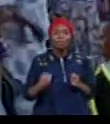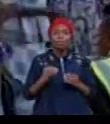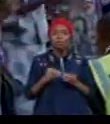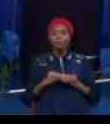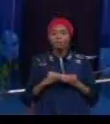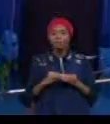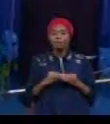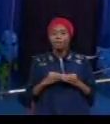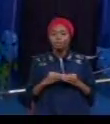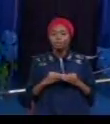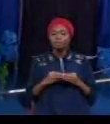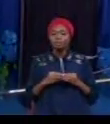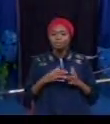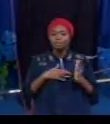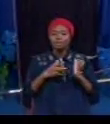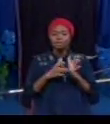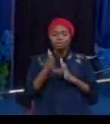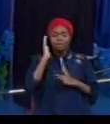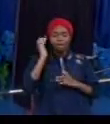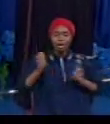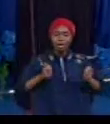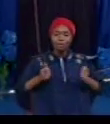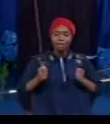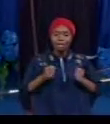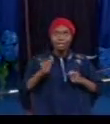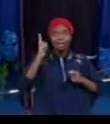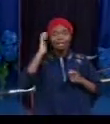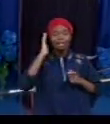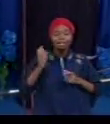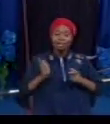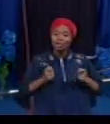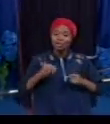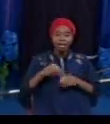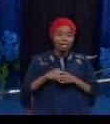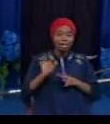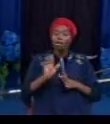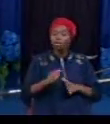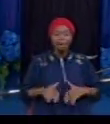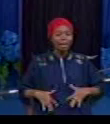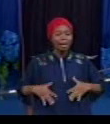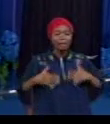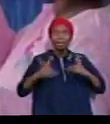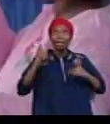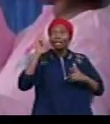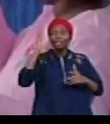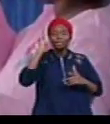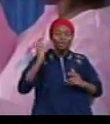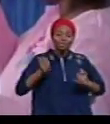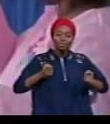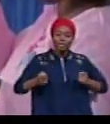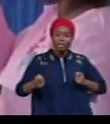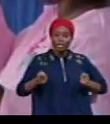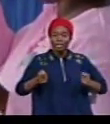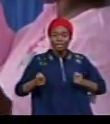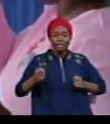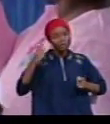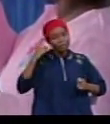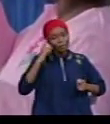forevermore. My Jesus shall reign, he shall reign in your life. He shall reign